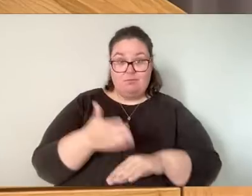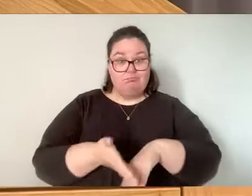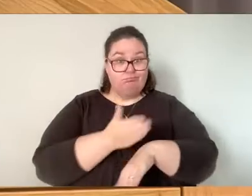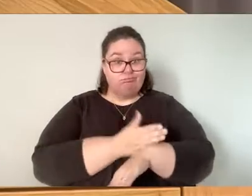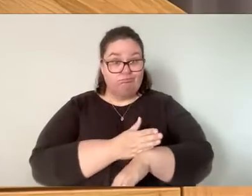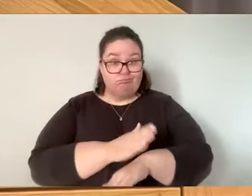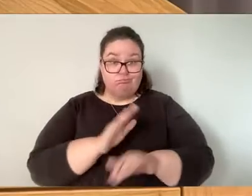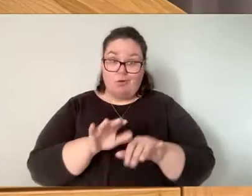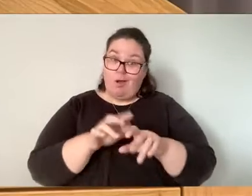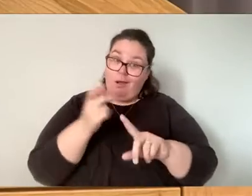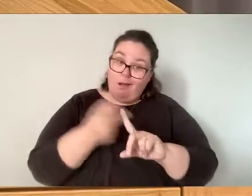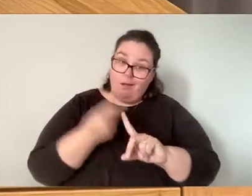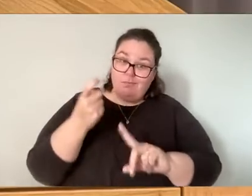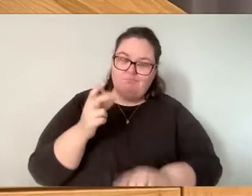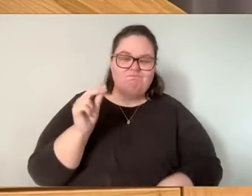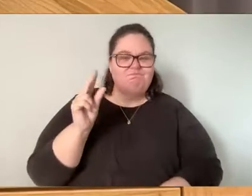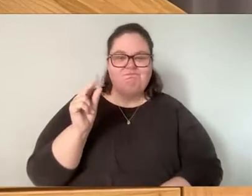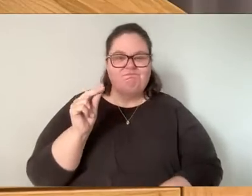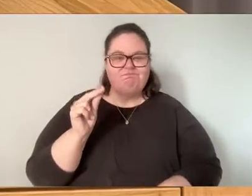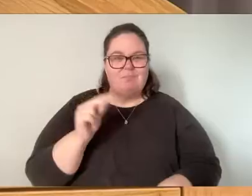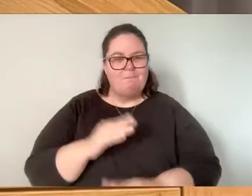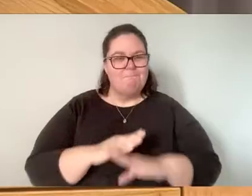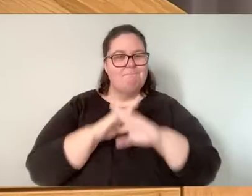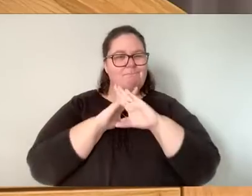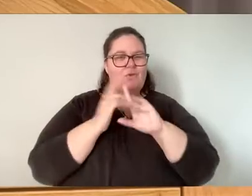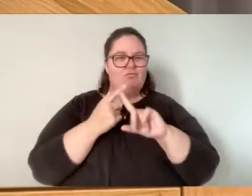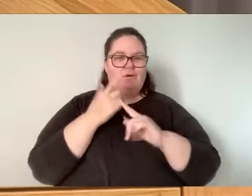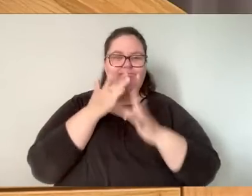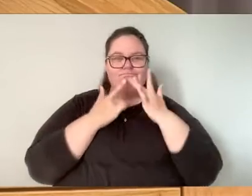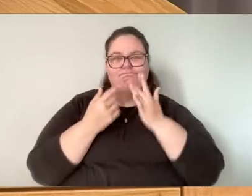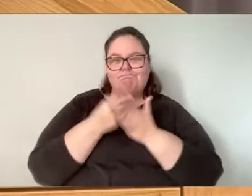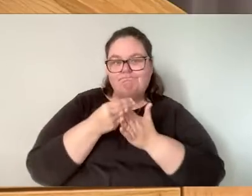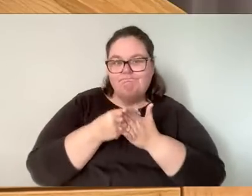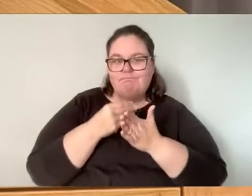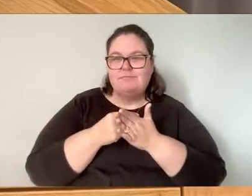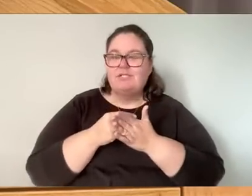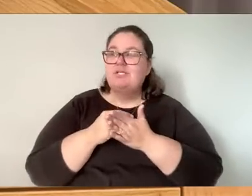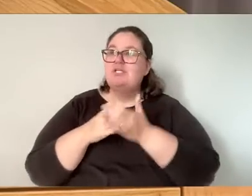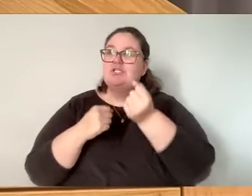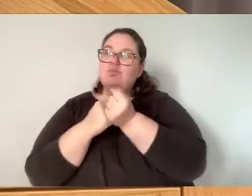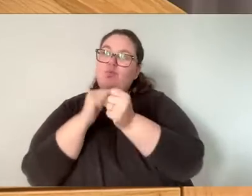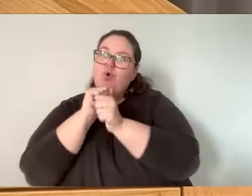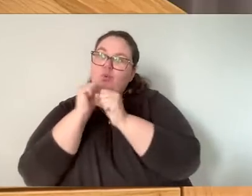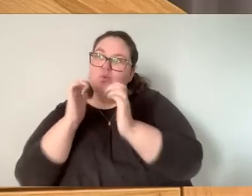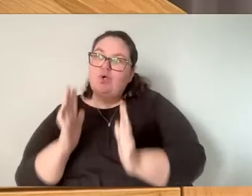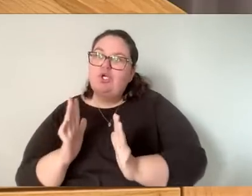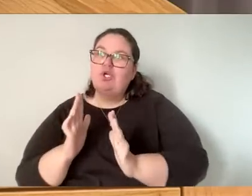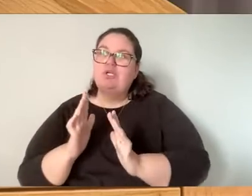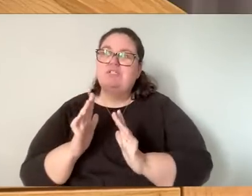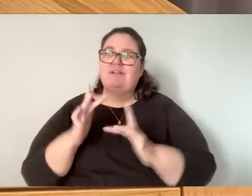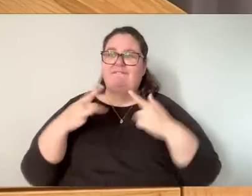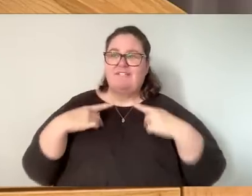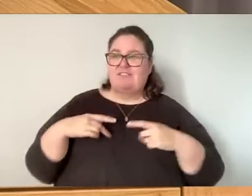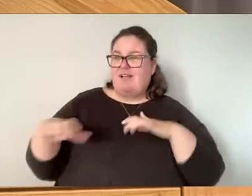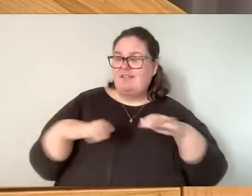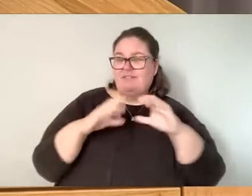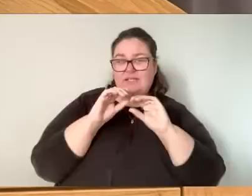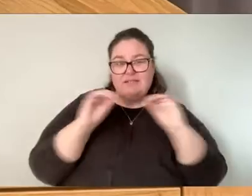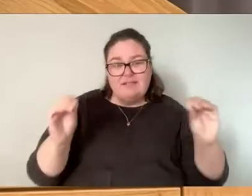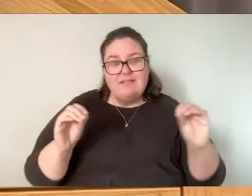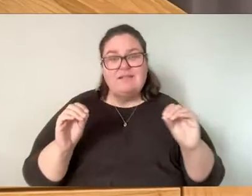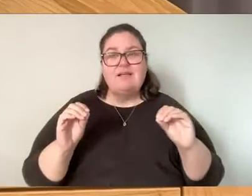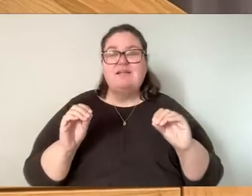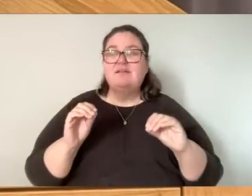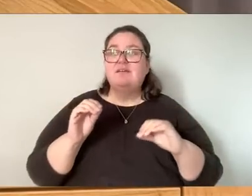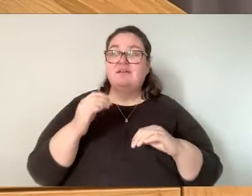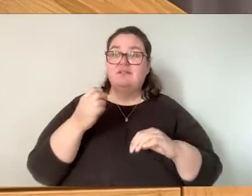Many face barriers due to poverty, a shortage of home support workers, lack of access to physical activities, poor employment